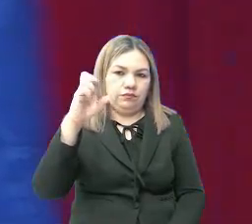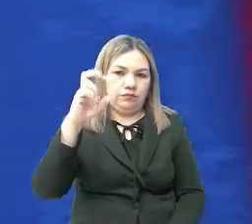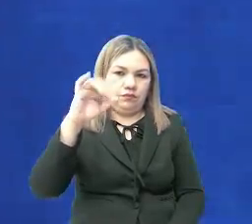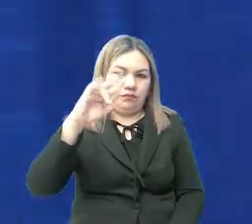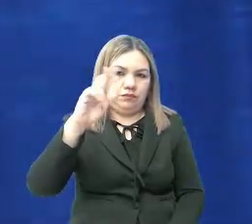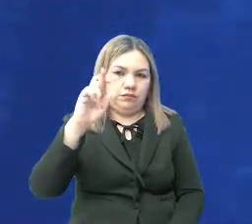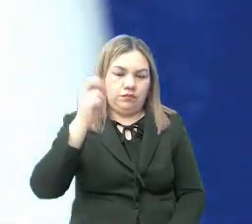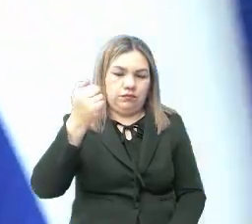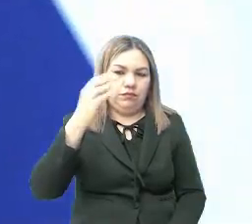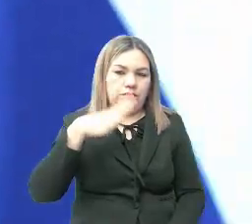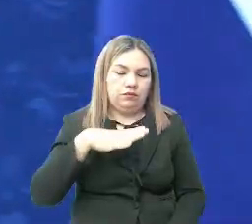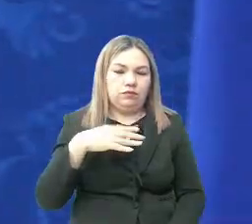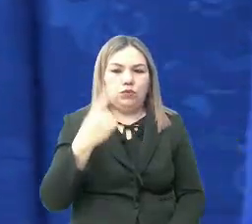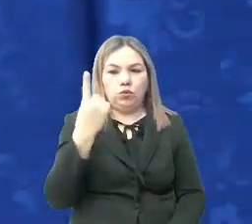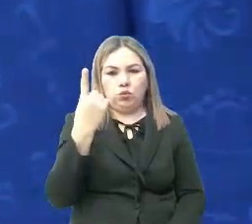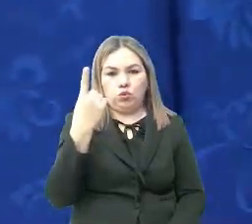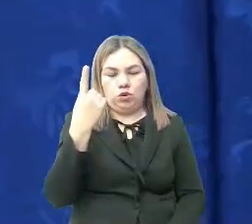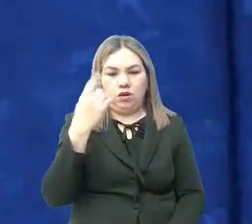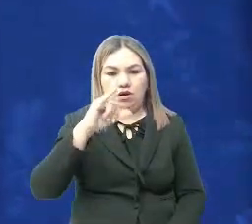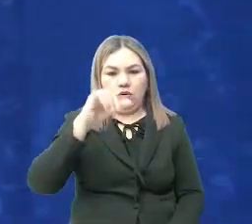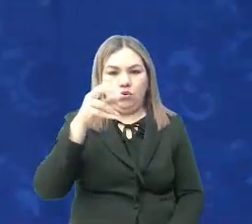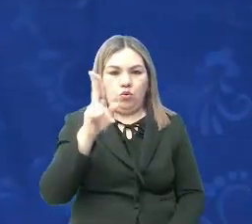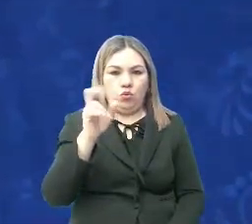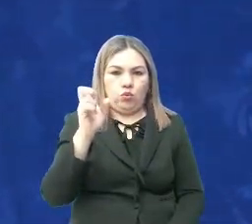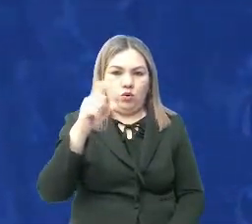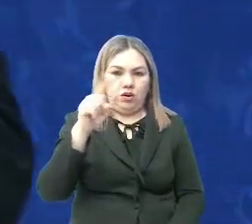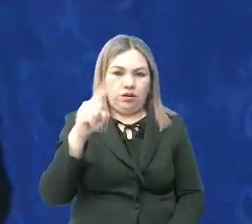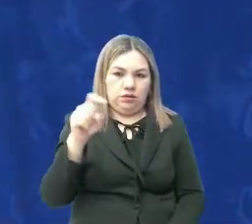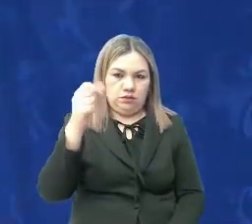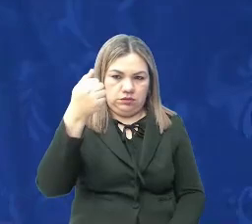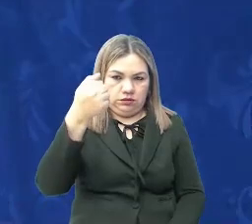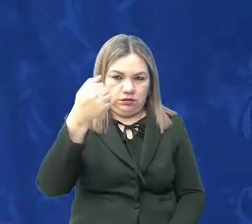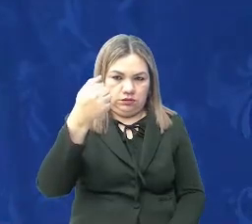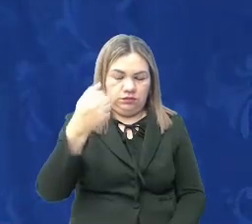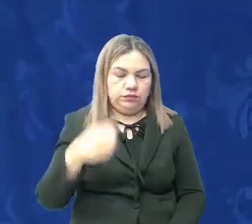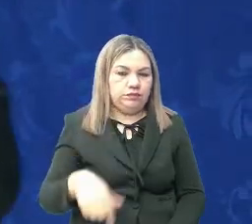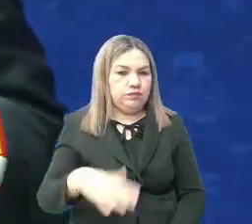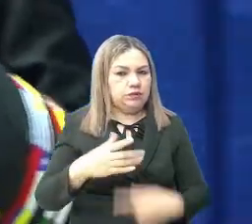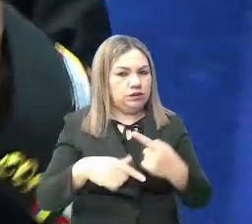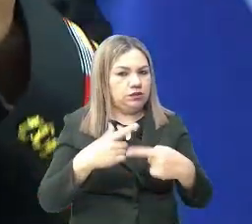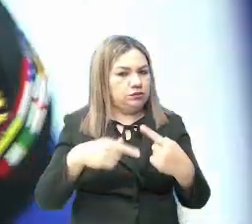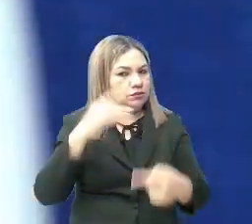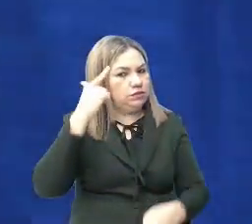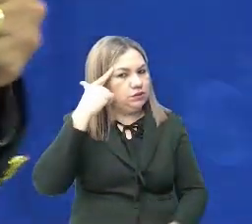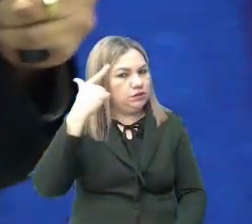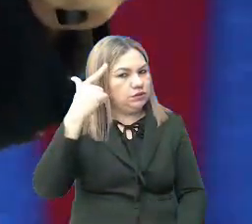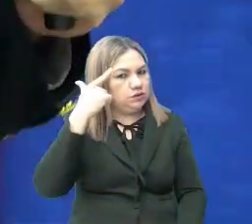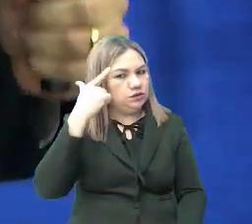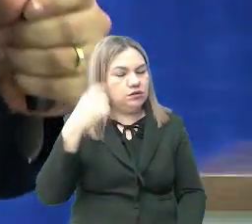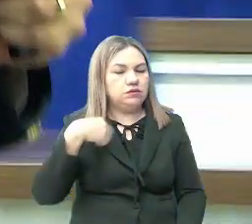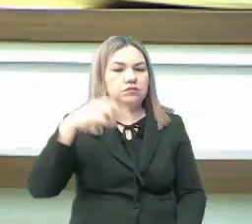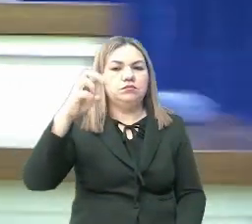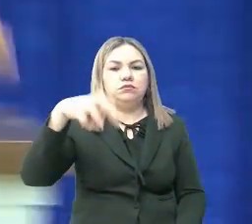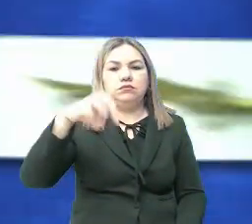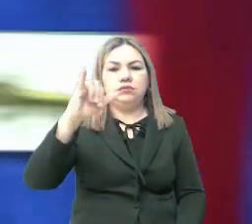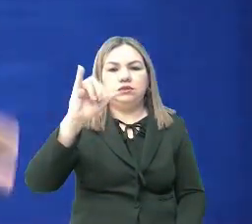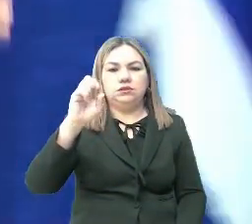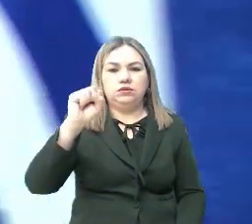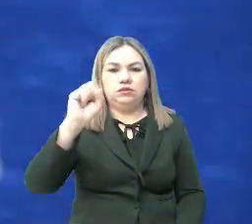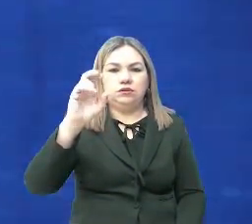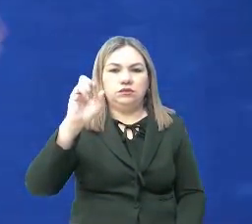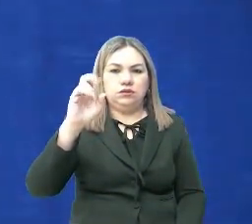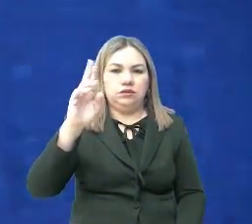under was the judge. When someone is under the palm tree, one